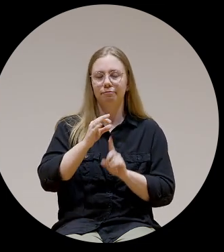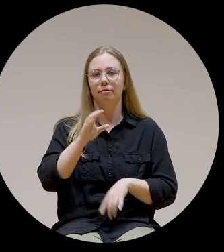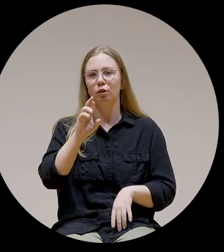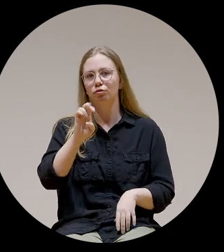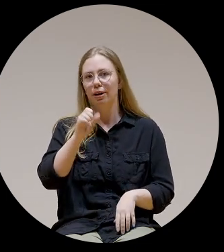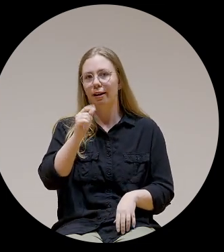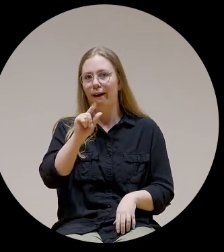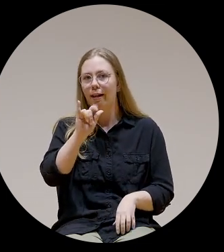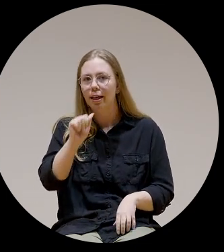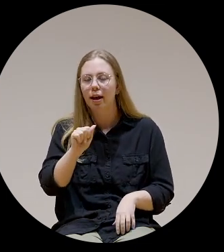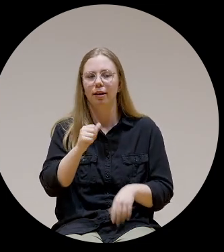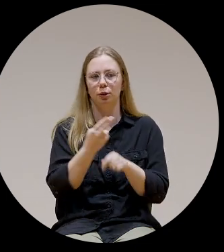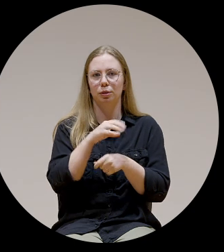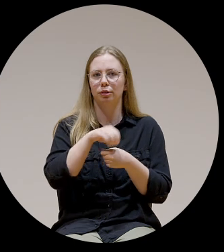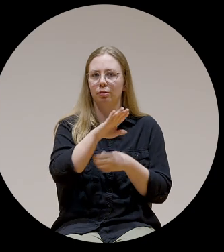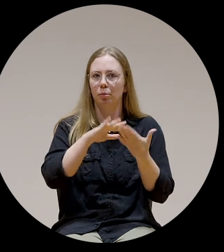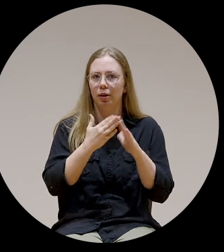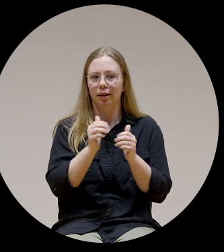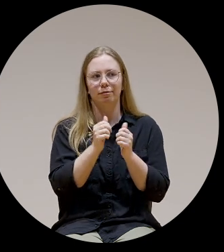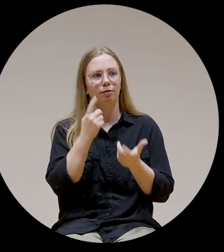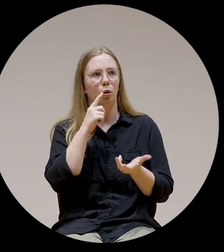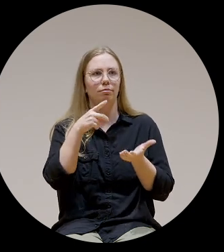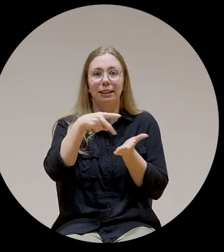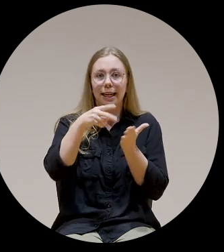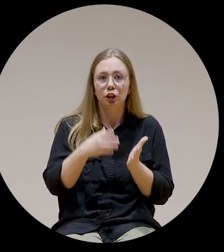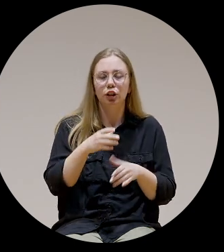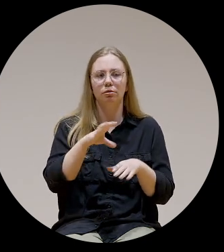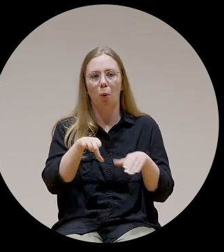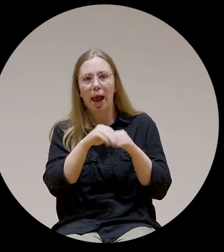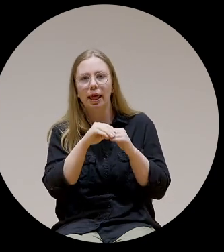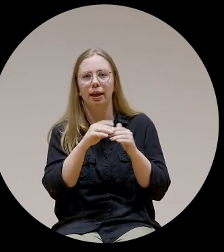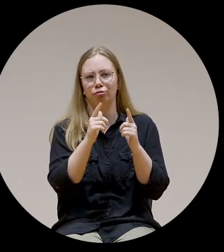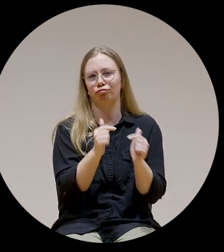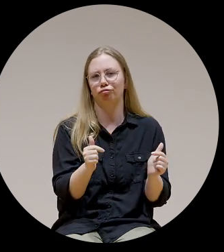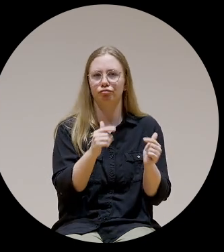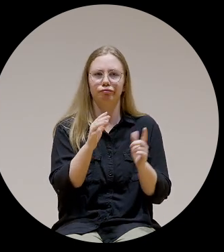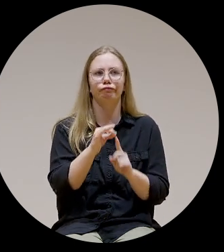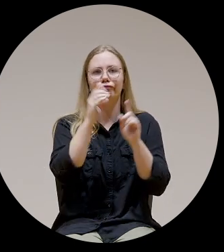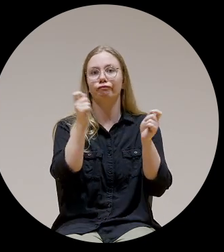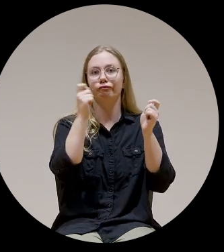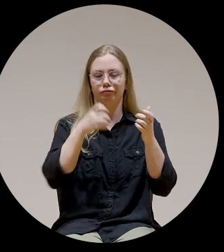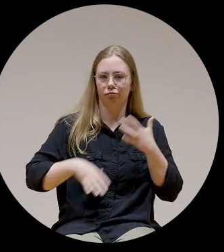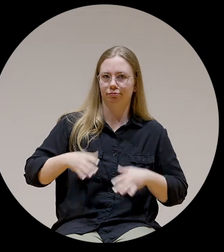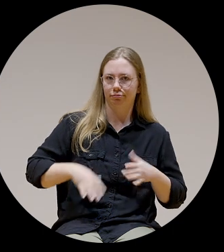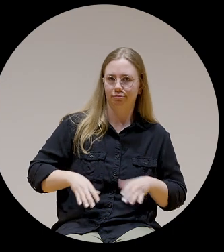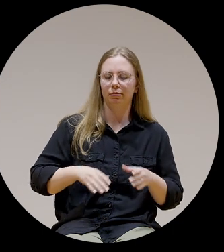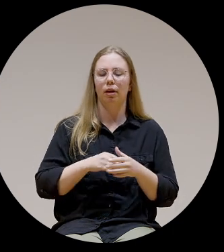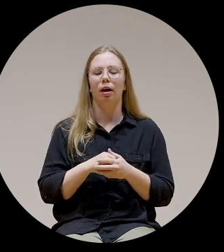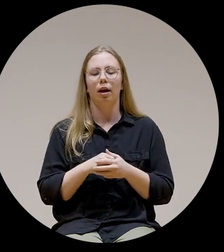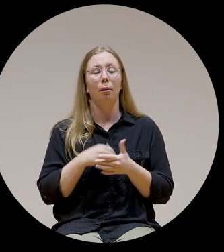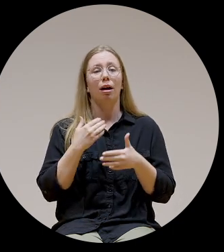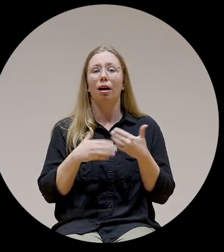to be used in community, either by dancers or in weddings or whatever it might be. And over the years, she